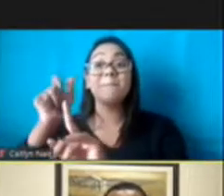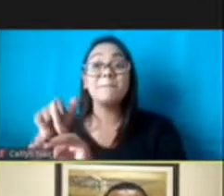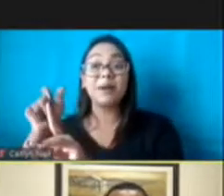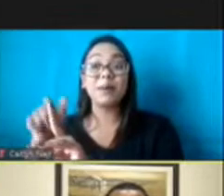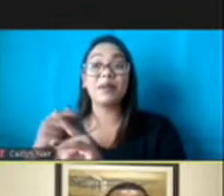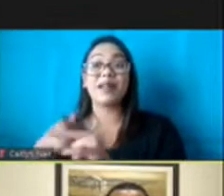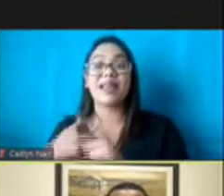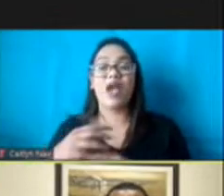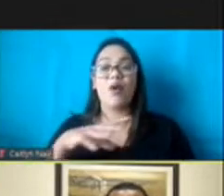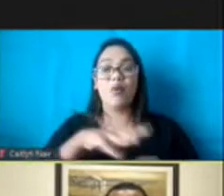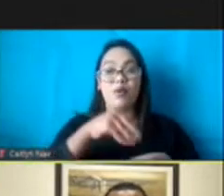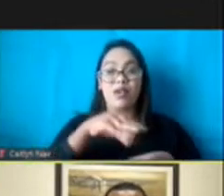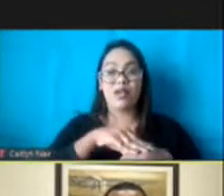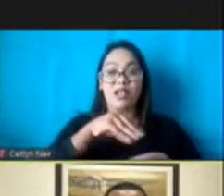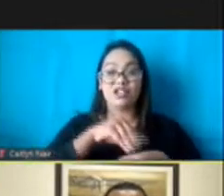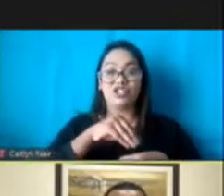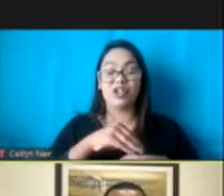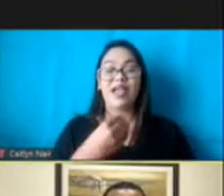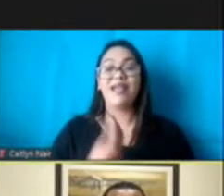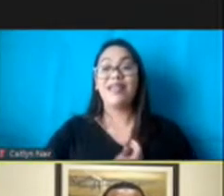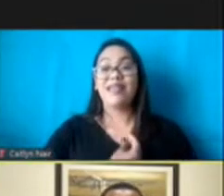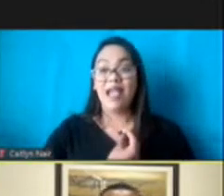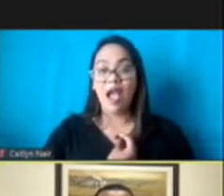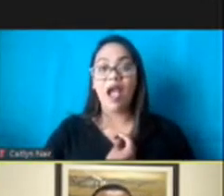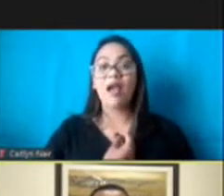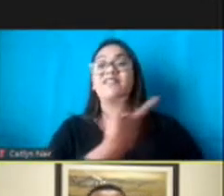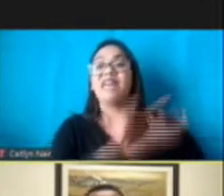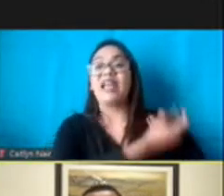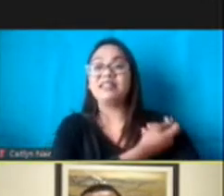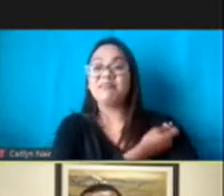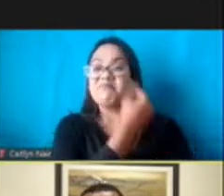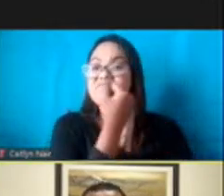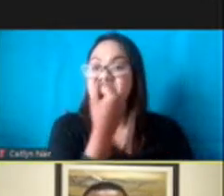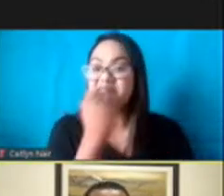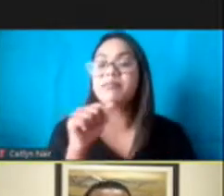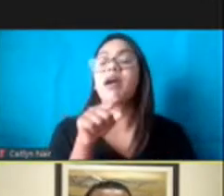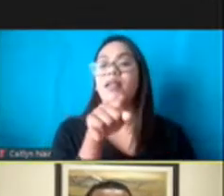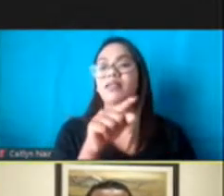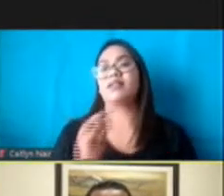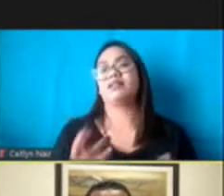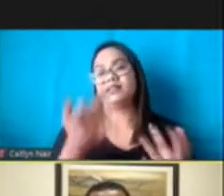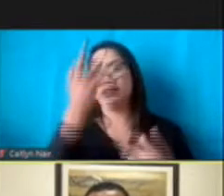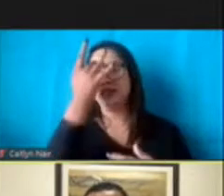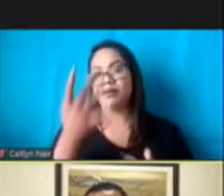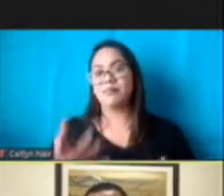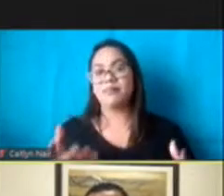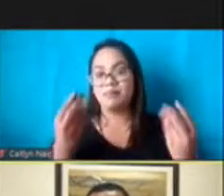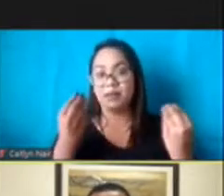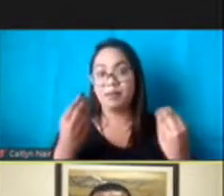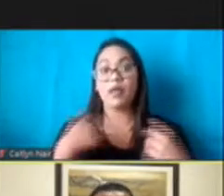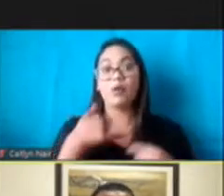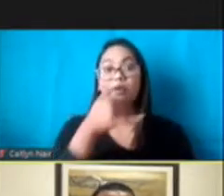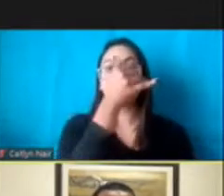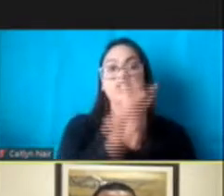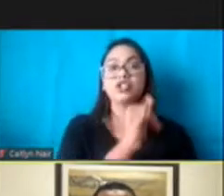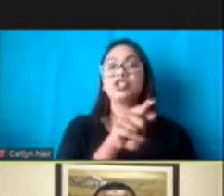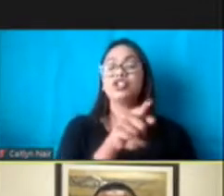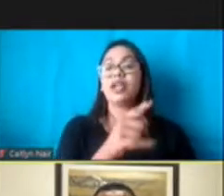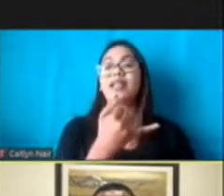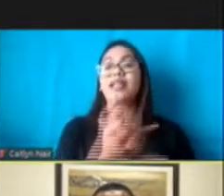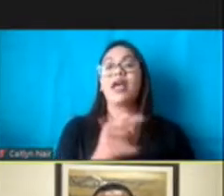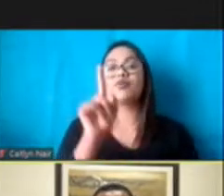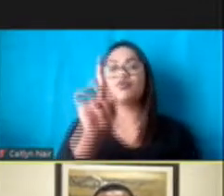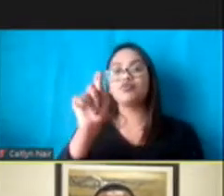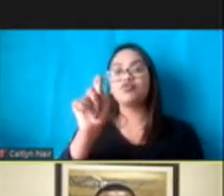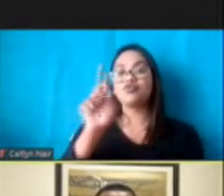group, but also have lower vaccine protection in this group. We also track trauma. I know there's a presentation from Professor Hardcastle on